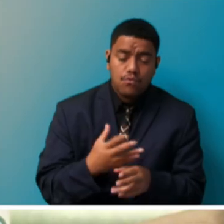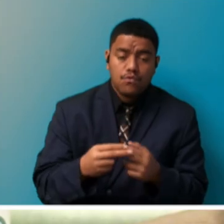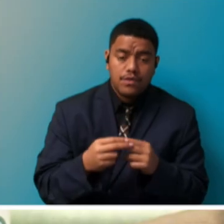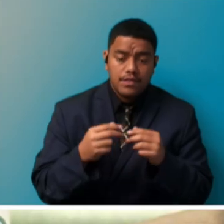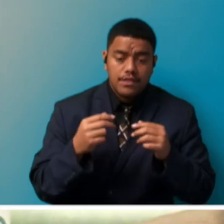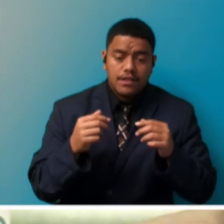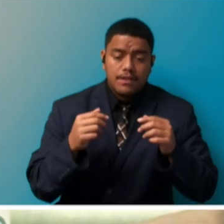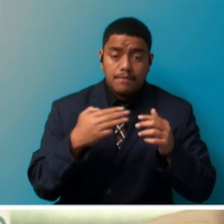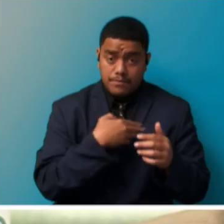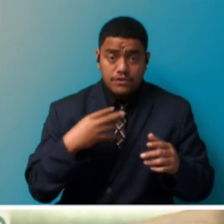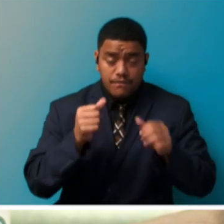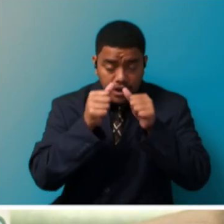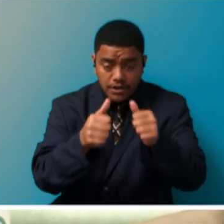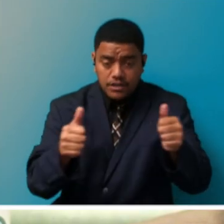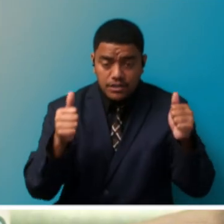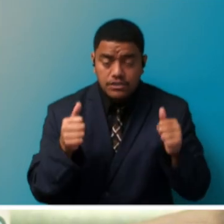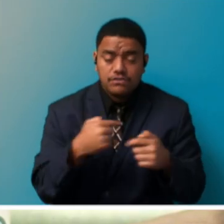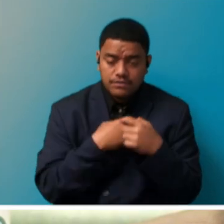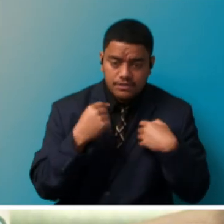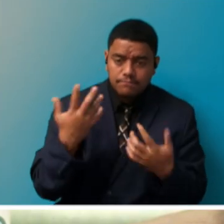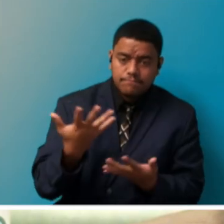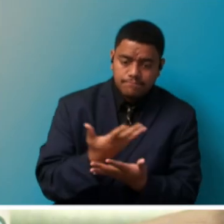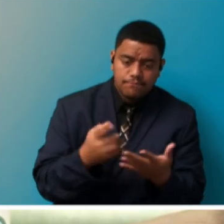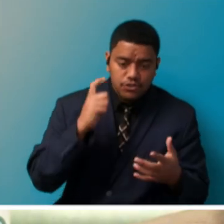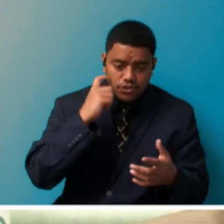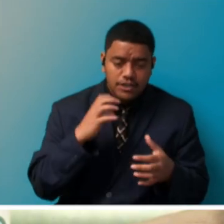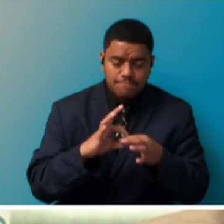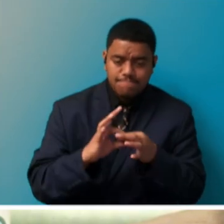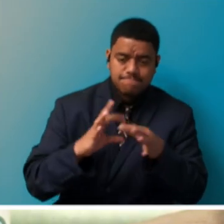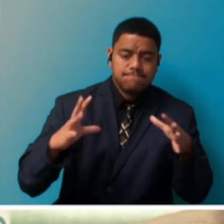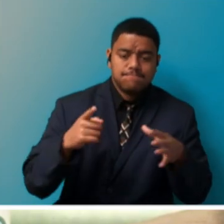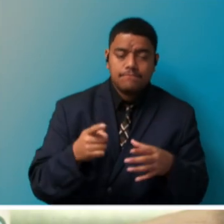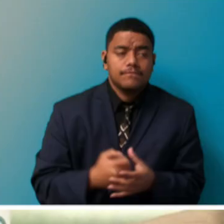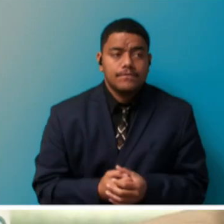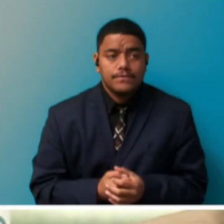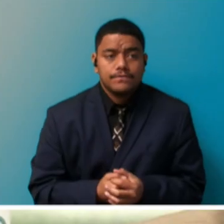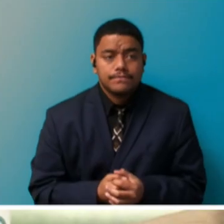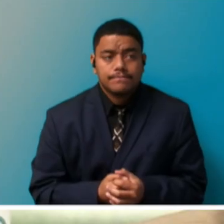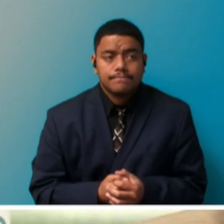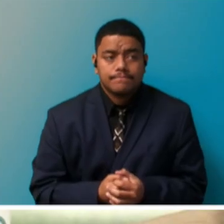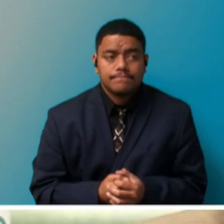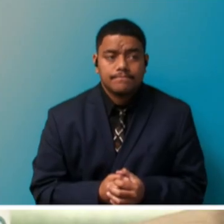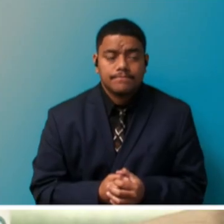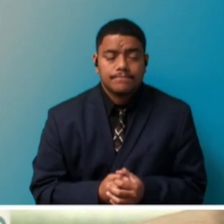Zealand, to try and see whether we can unlock some of these bottlenecks and try